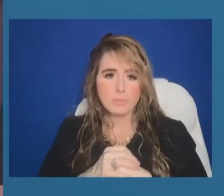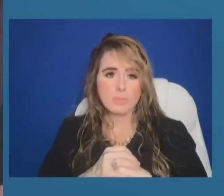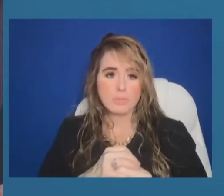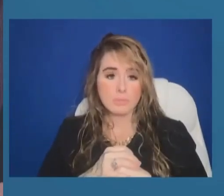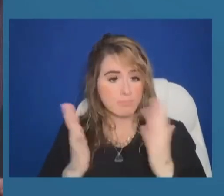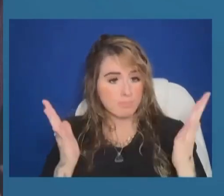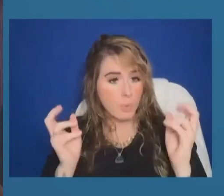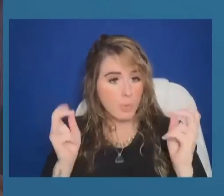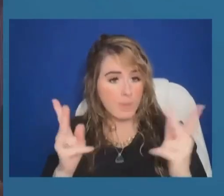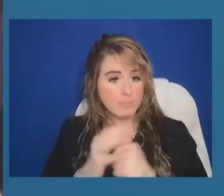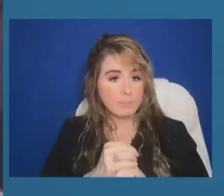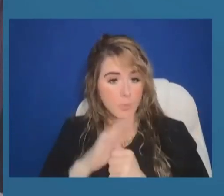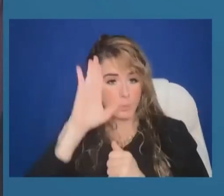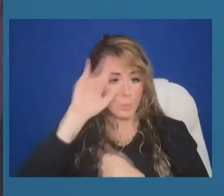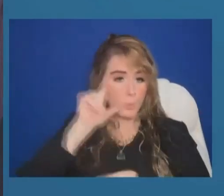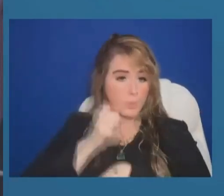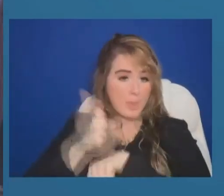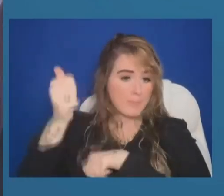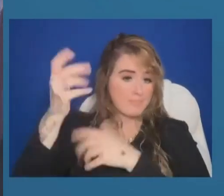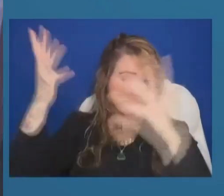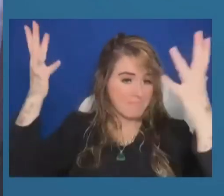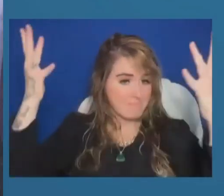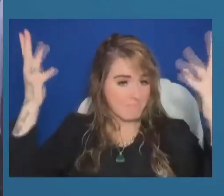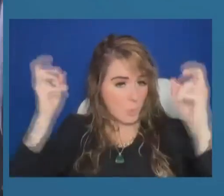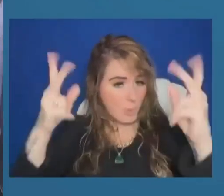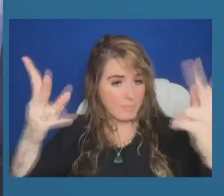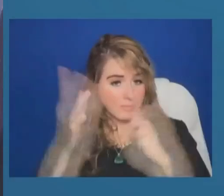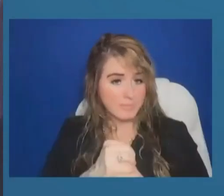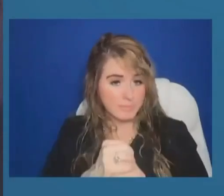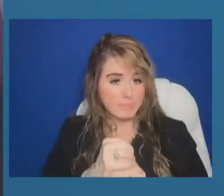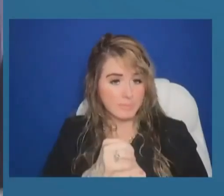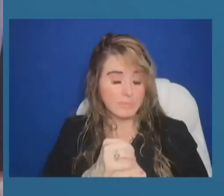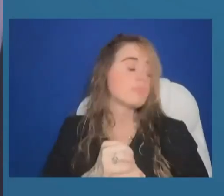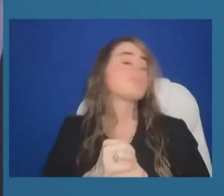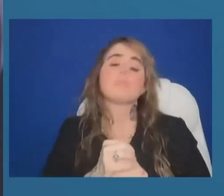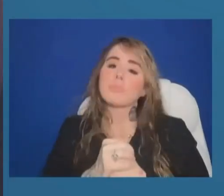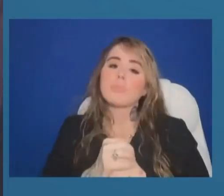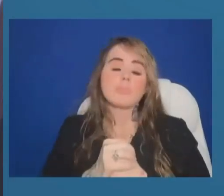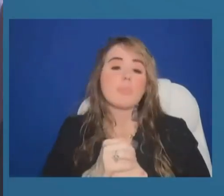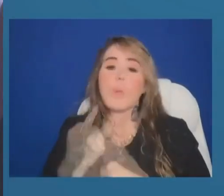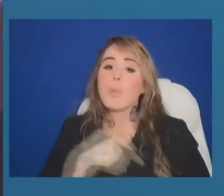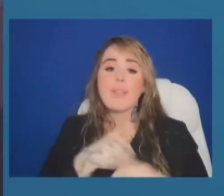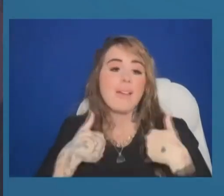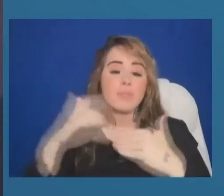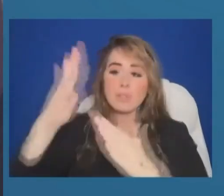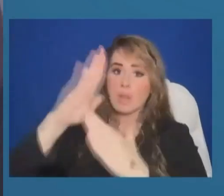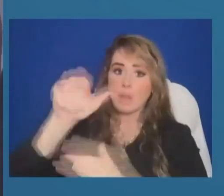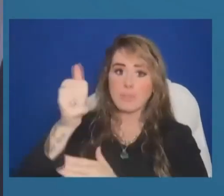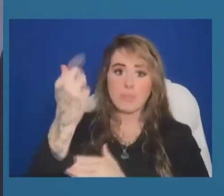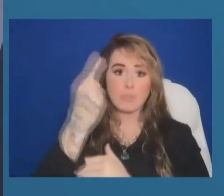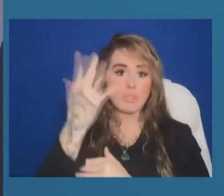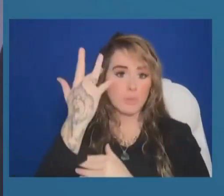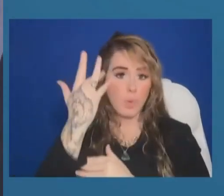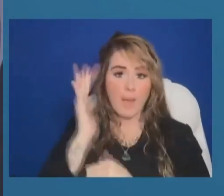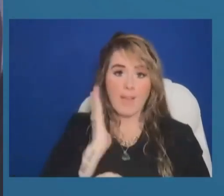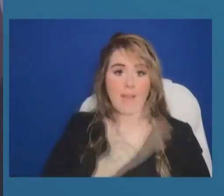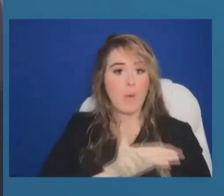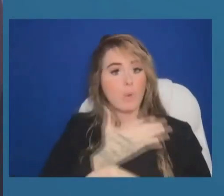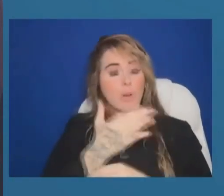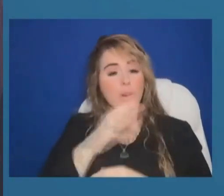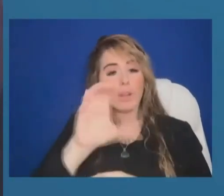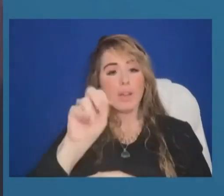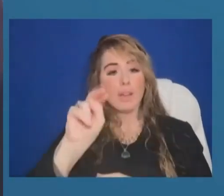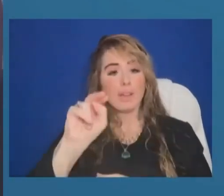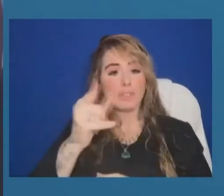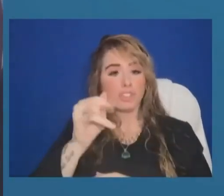okay? We know where the blame goes, okay? We have my top 10 reasons why congestion pricing is working, but as